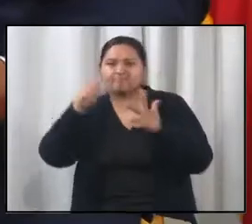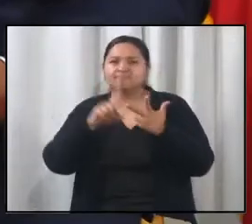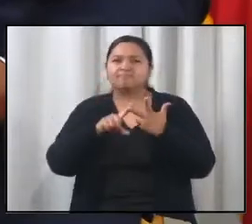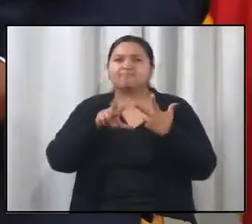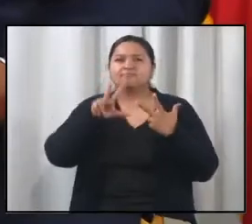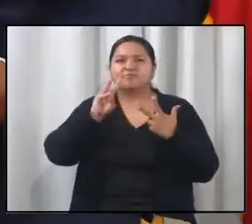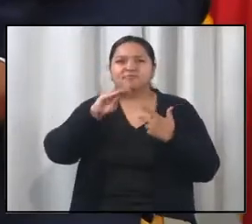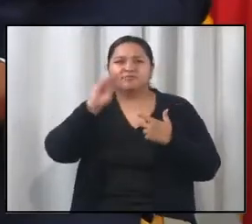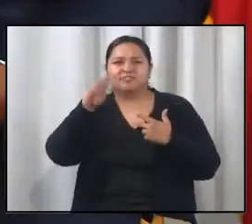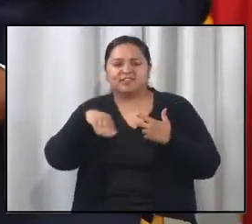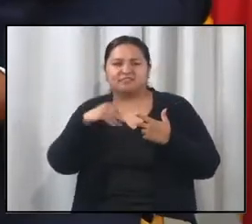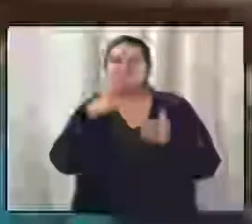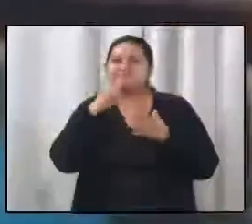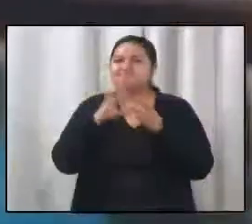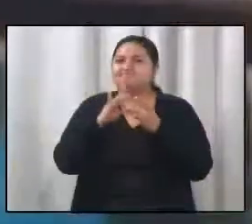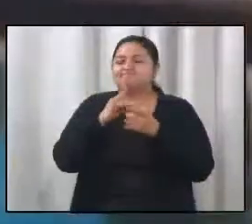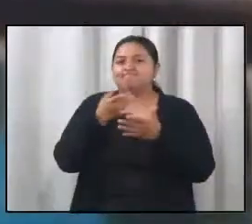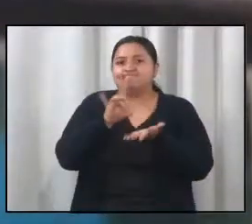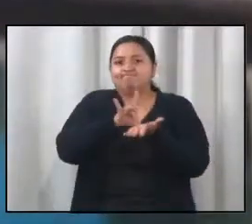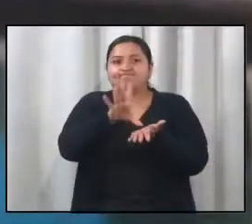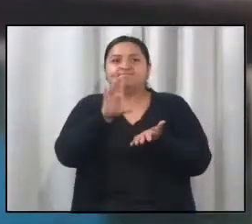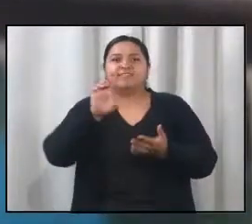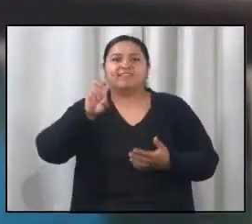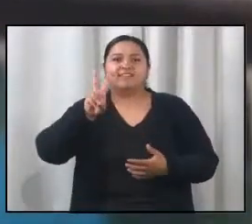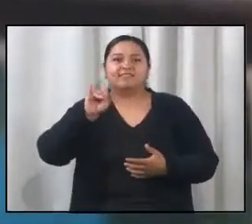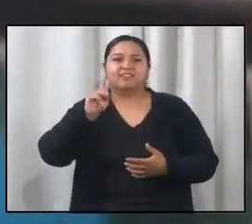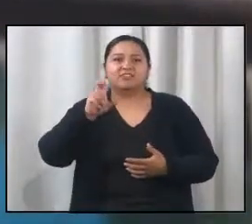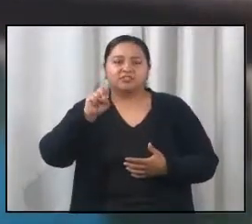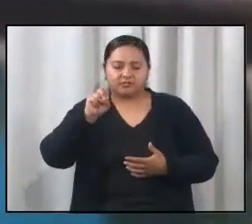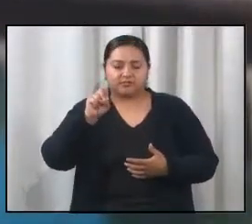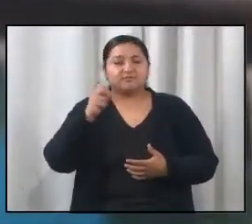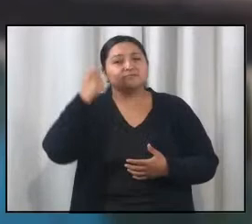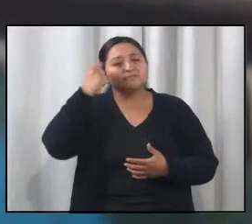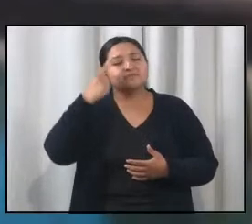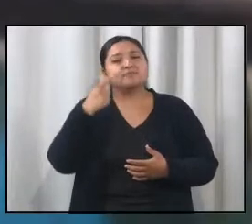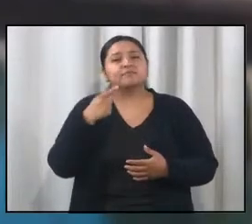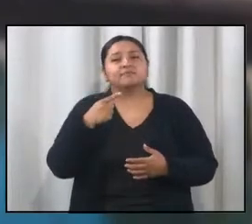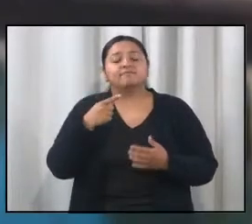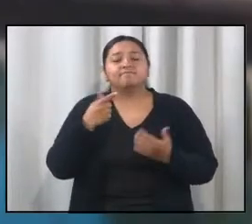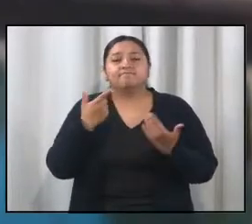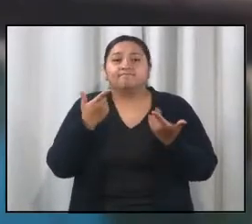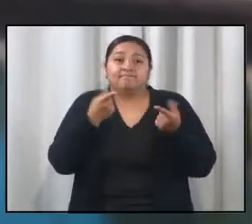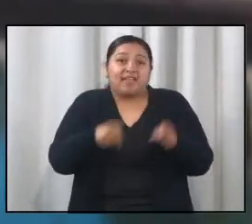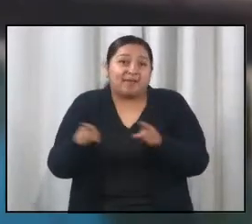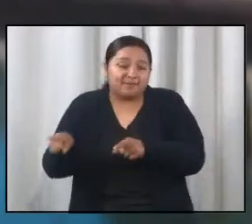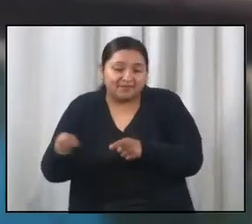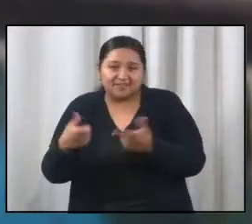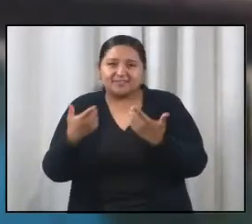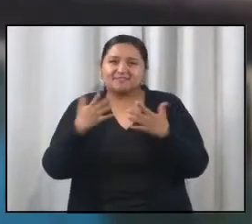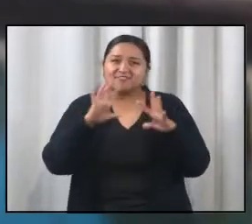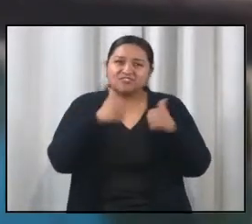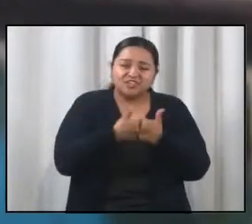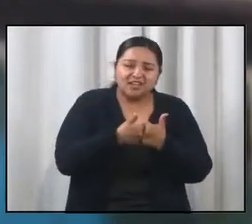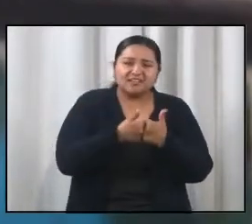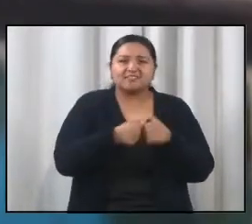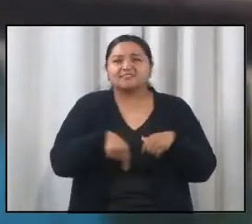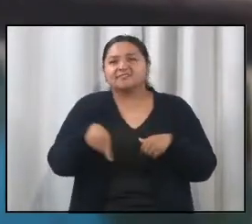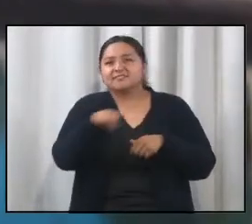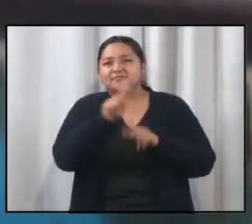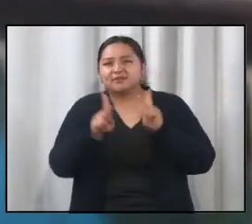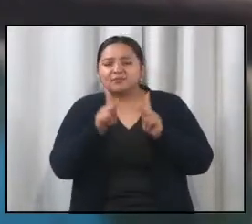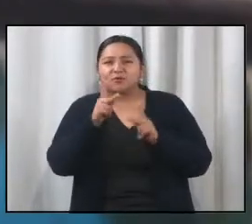through. The current crisis is one stemming from local challenges. Community members experiencing